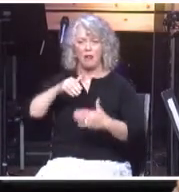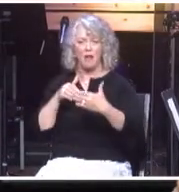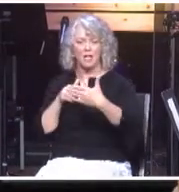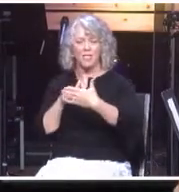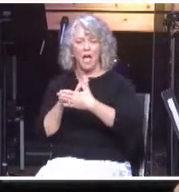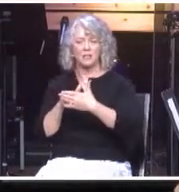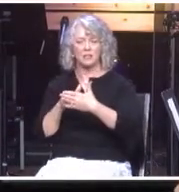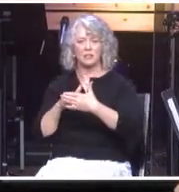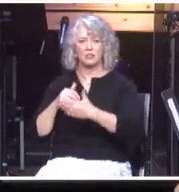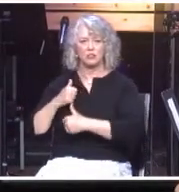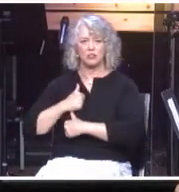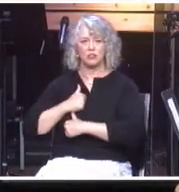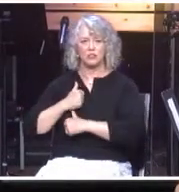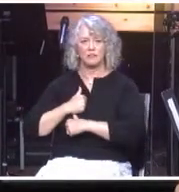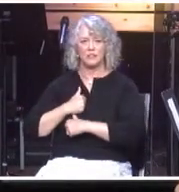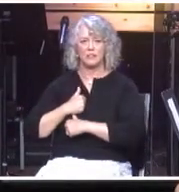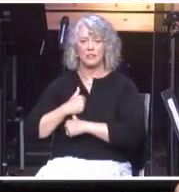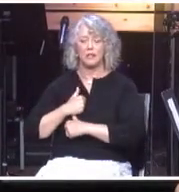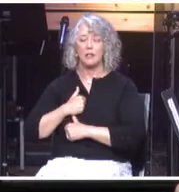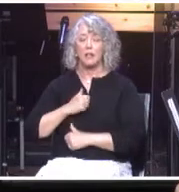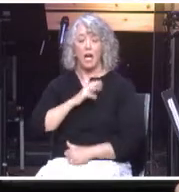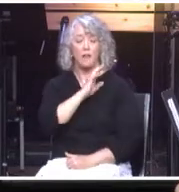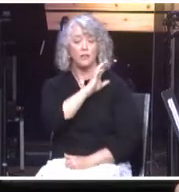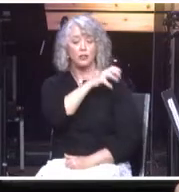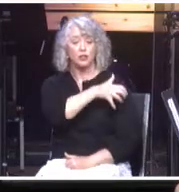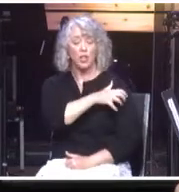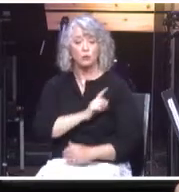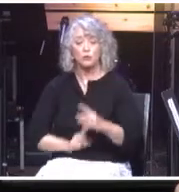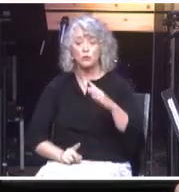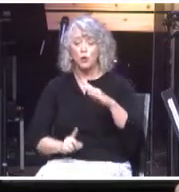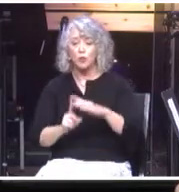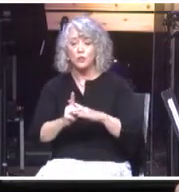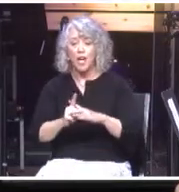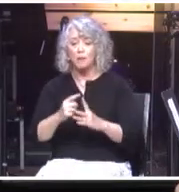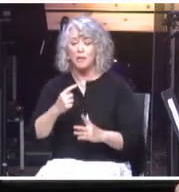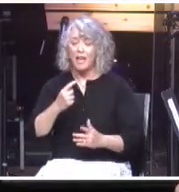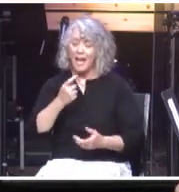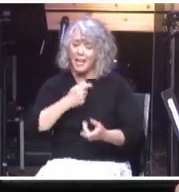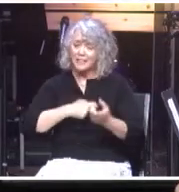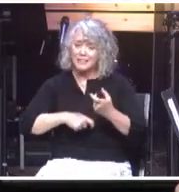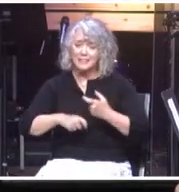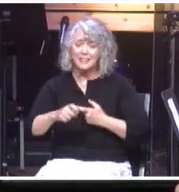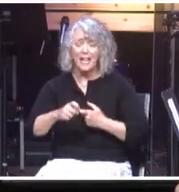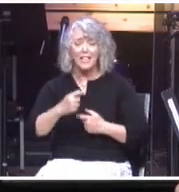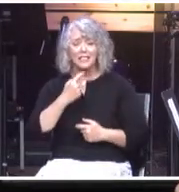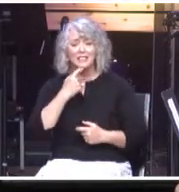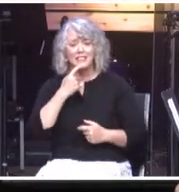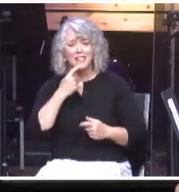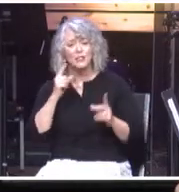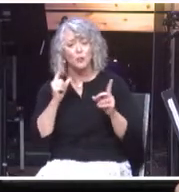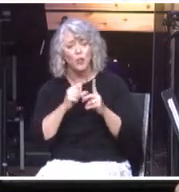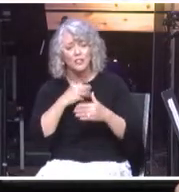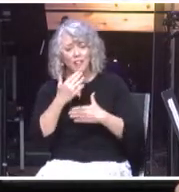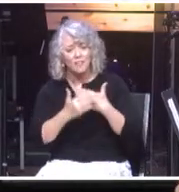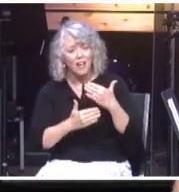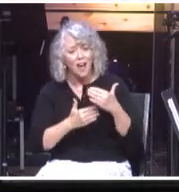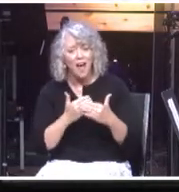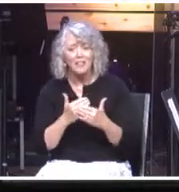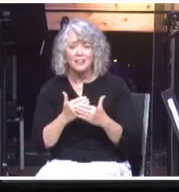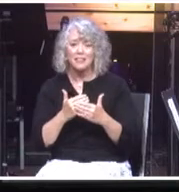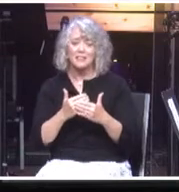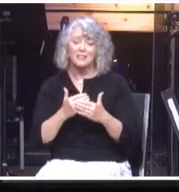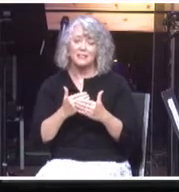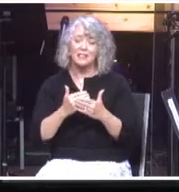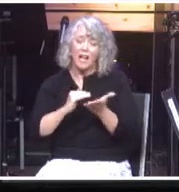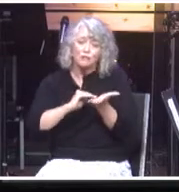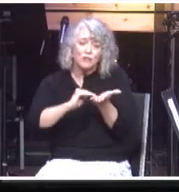And he carries a pardon in his hand and speaks words of kindness instead of coming to them with